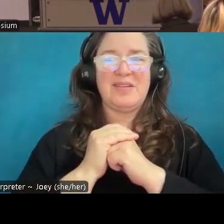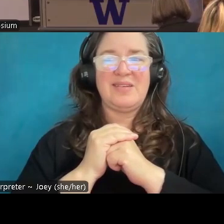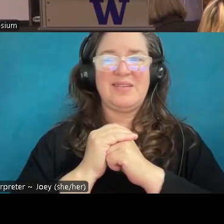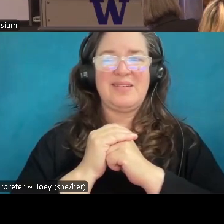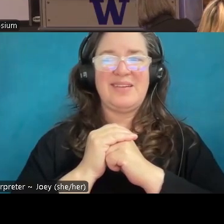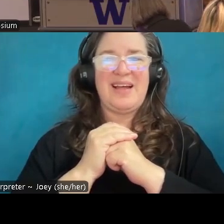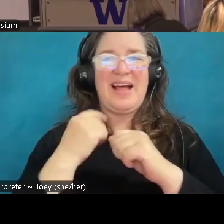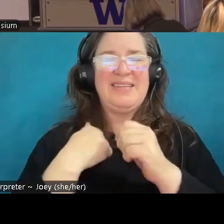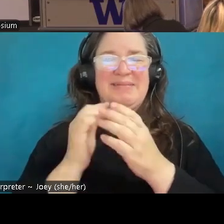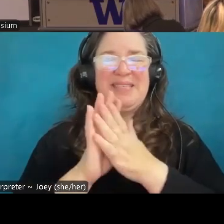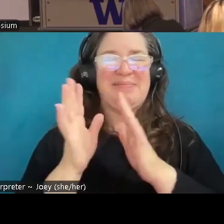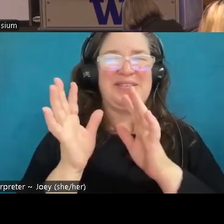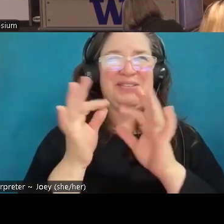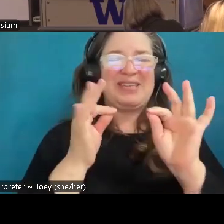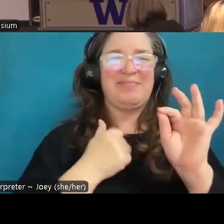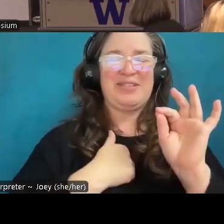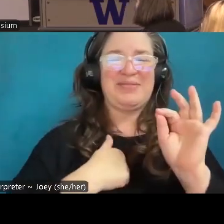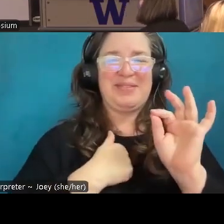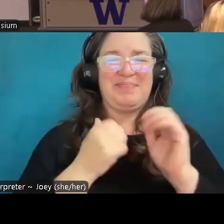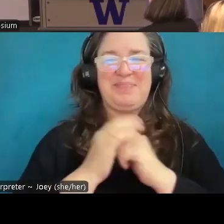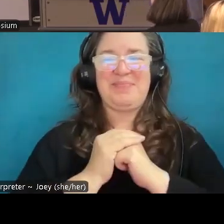got distracted.